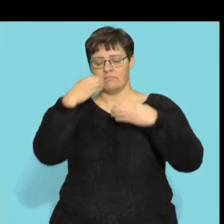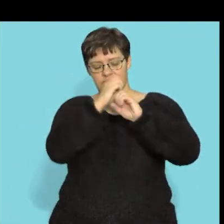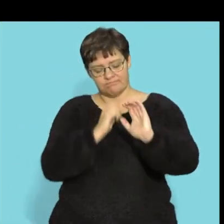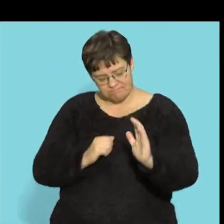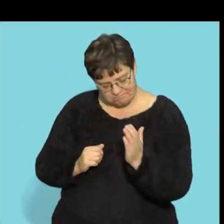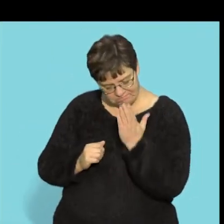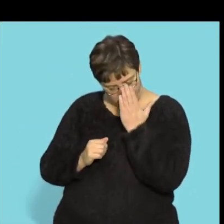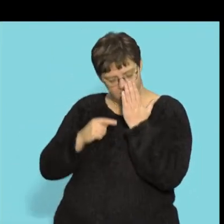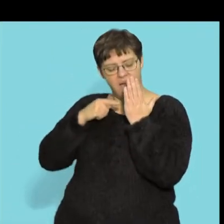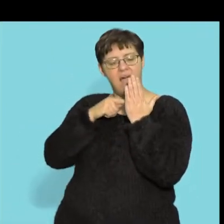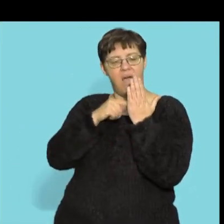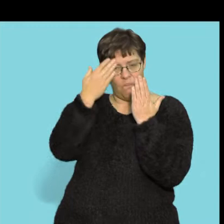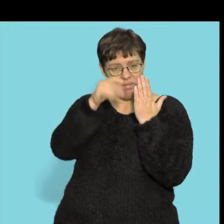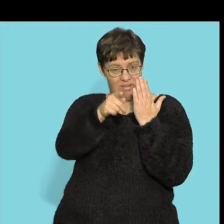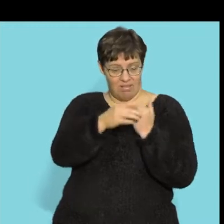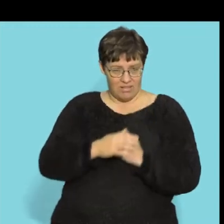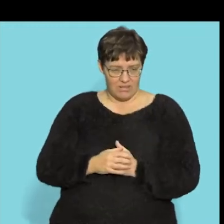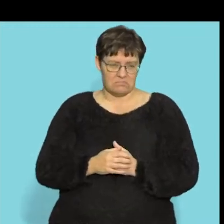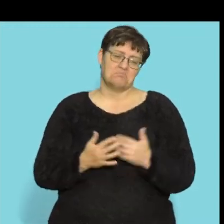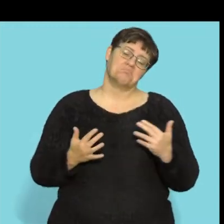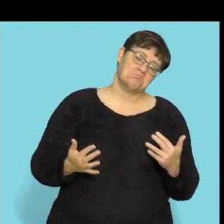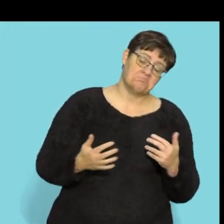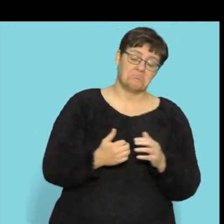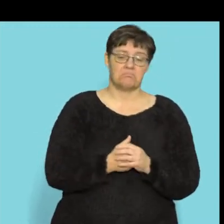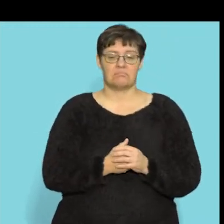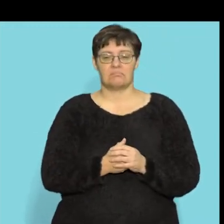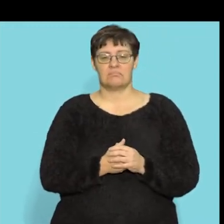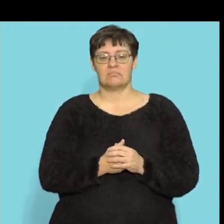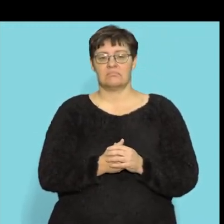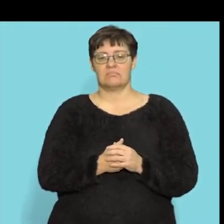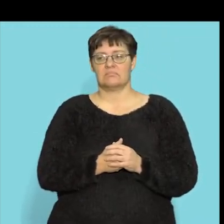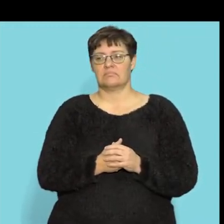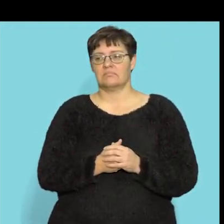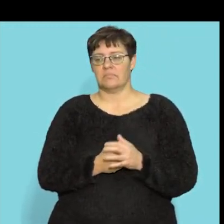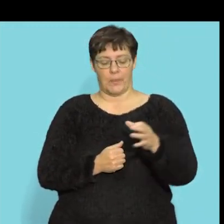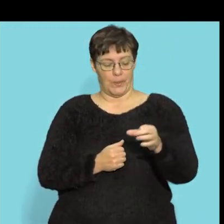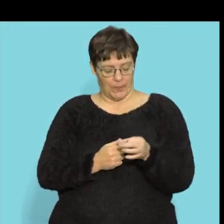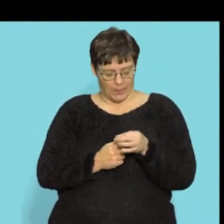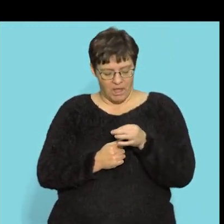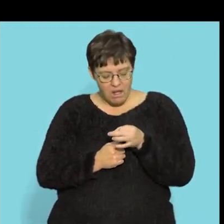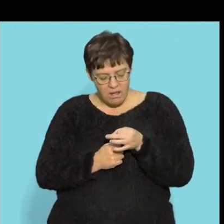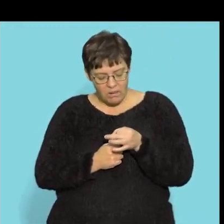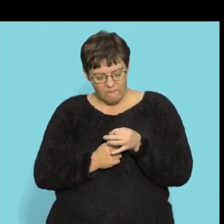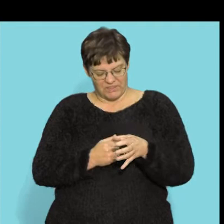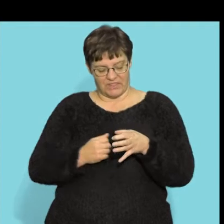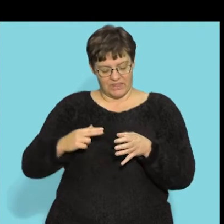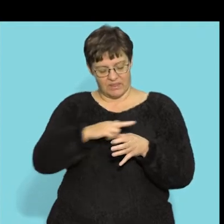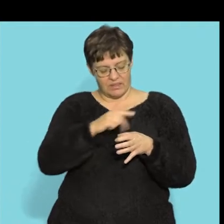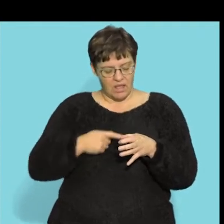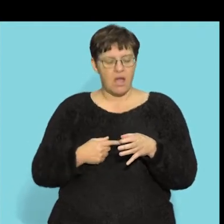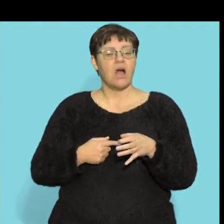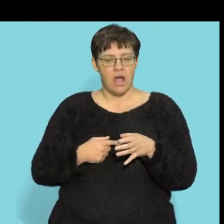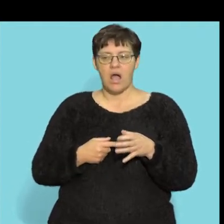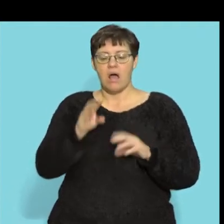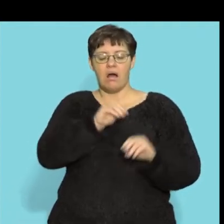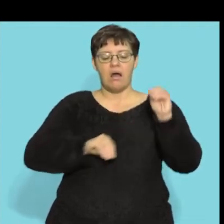if, say for argument's sake, this is the cross-sectional area, the ease with which these charges move also has